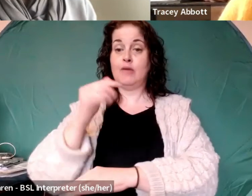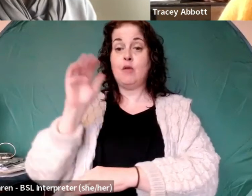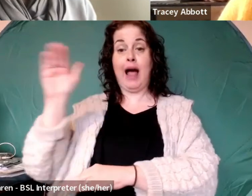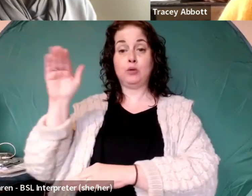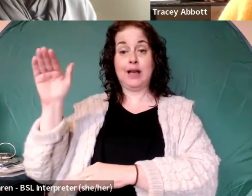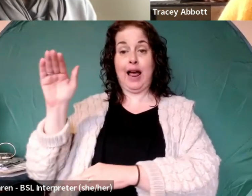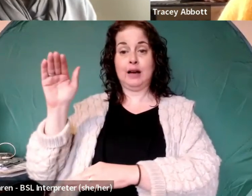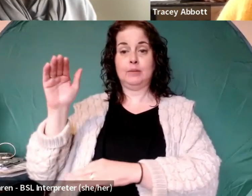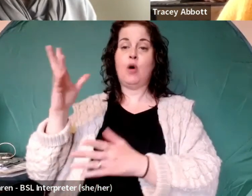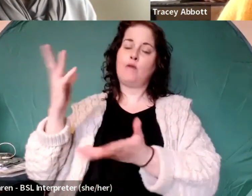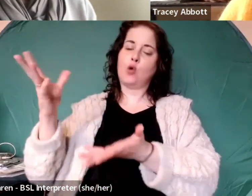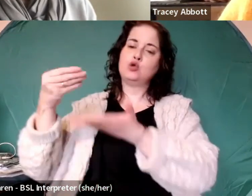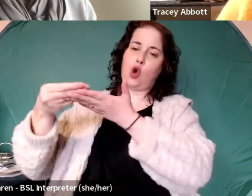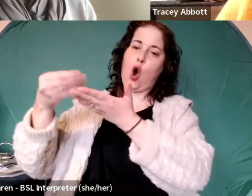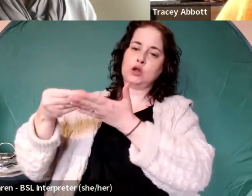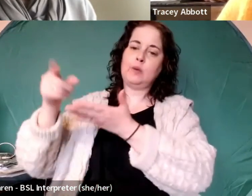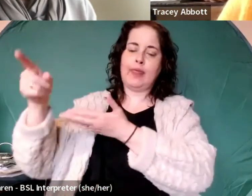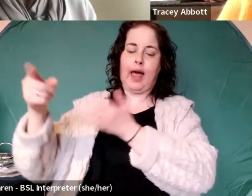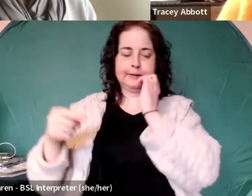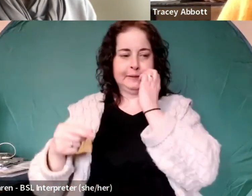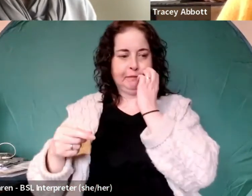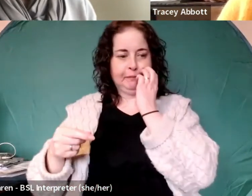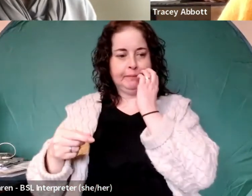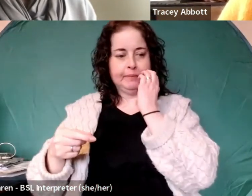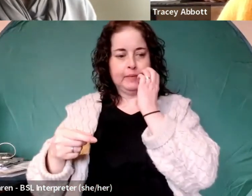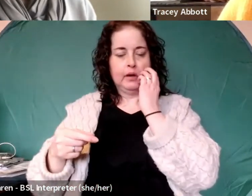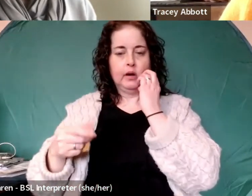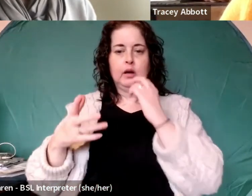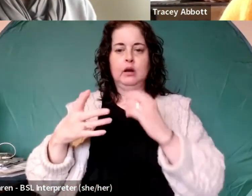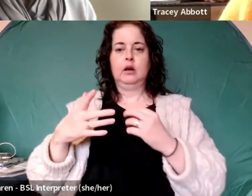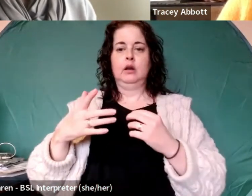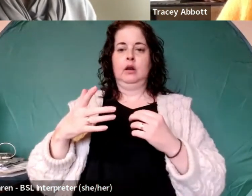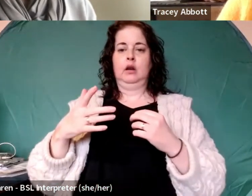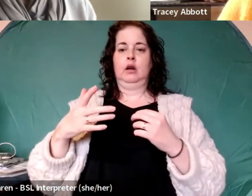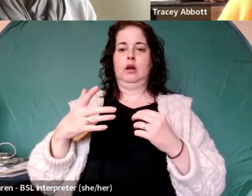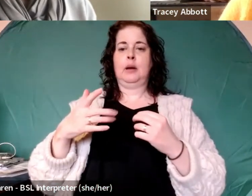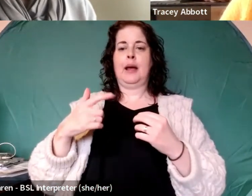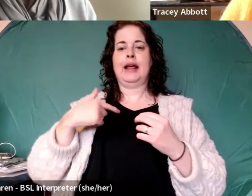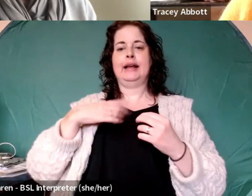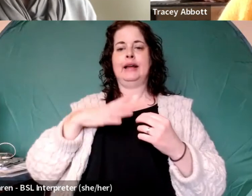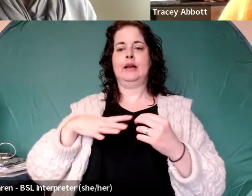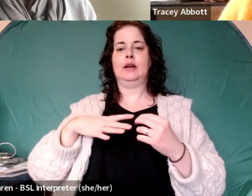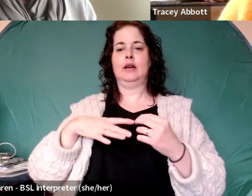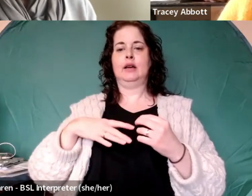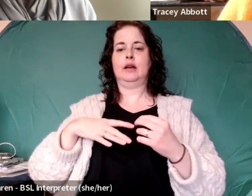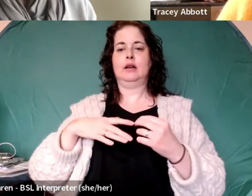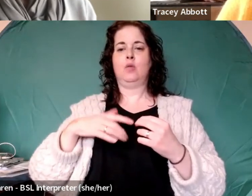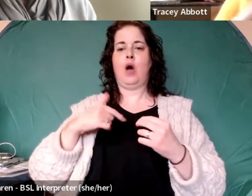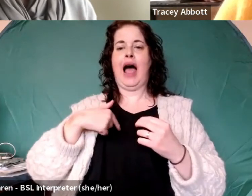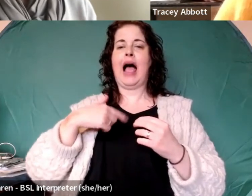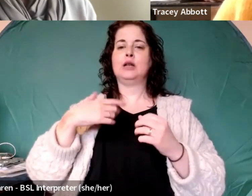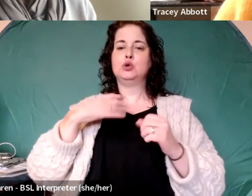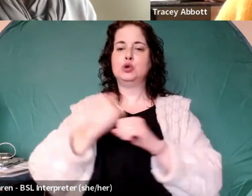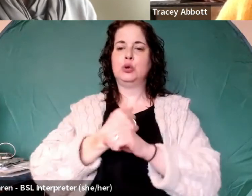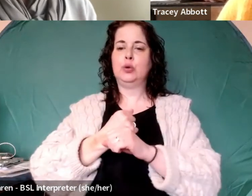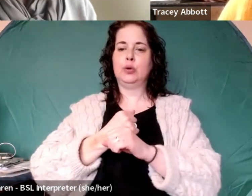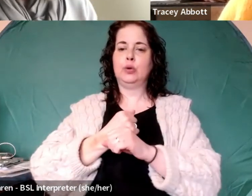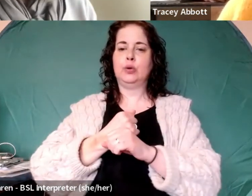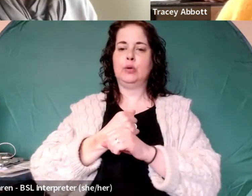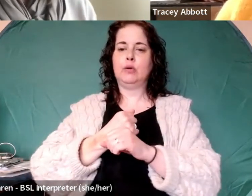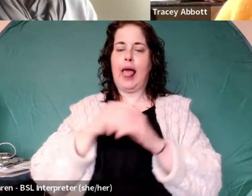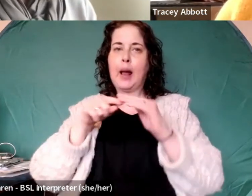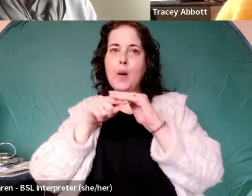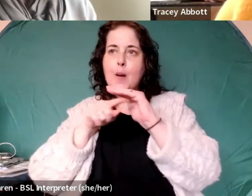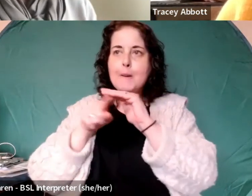outside, but there's always a cost involved, nearly always. But what I tend to do is a little bit more of a disruptor, guerrilla kind of